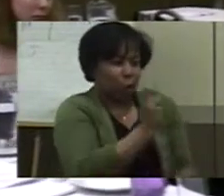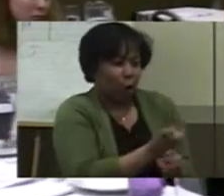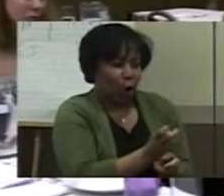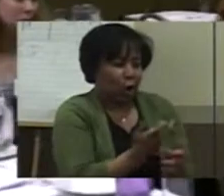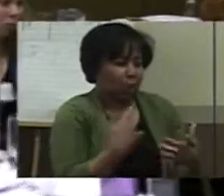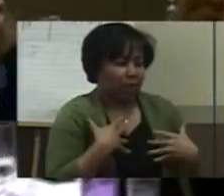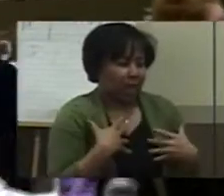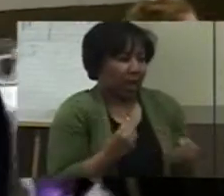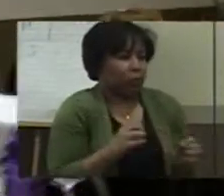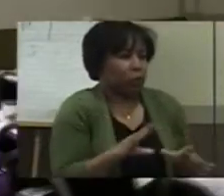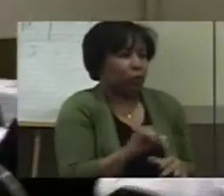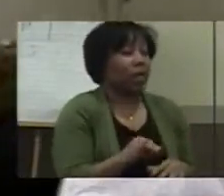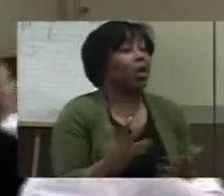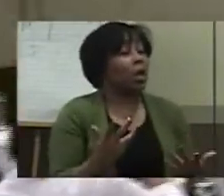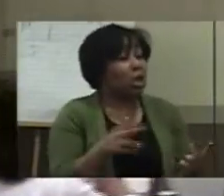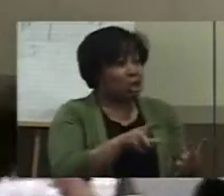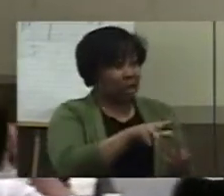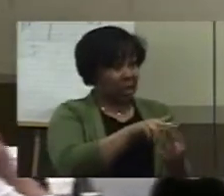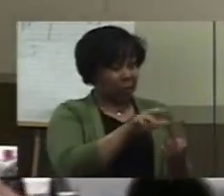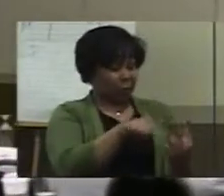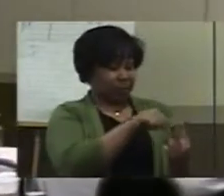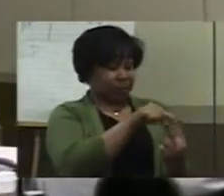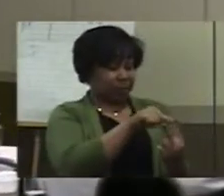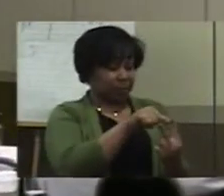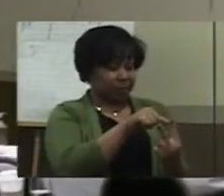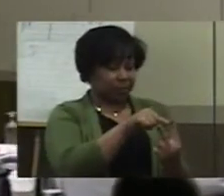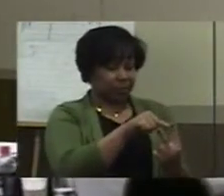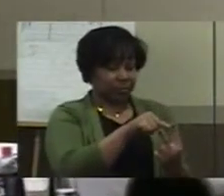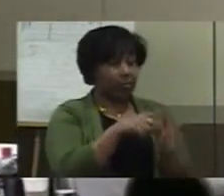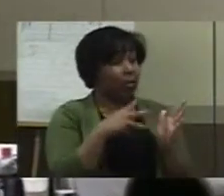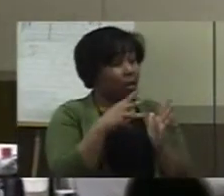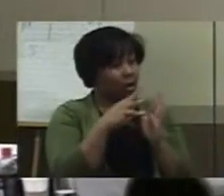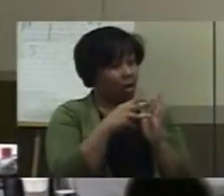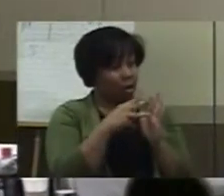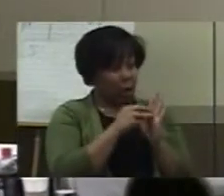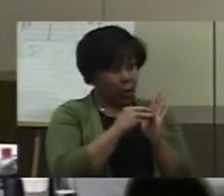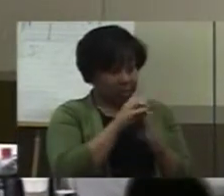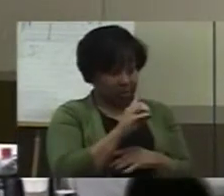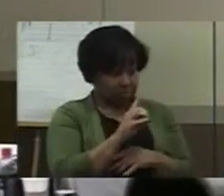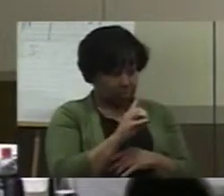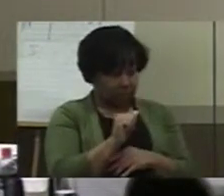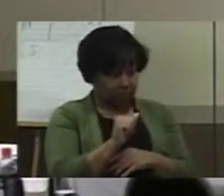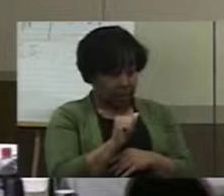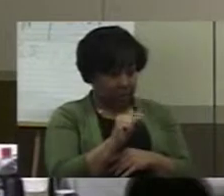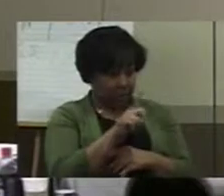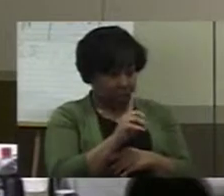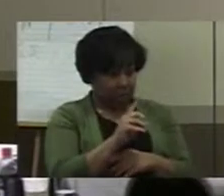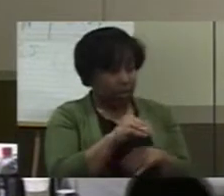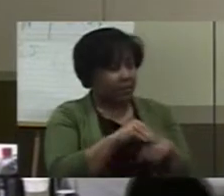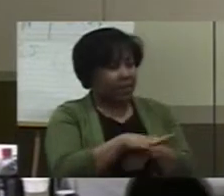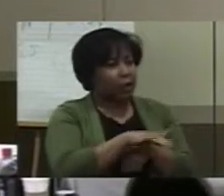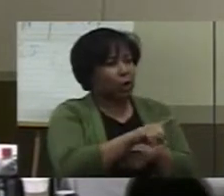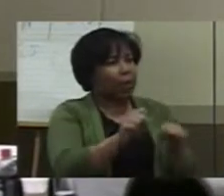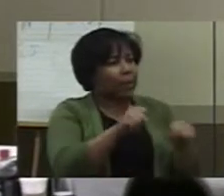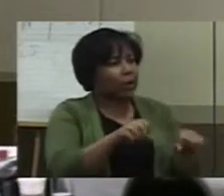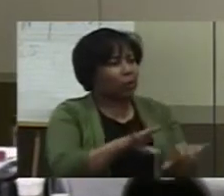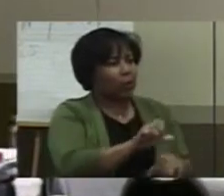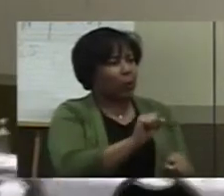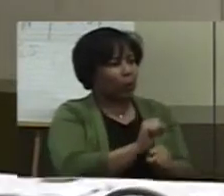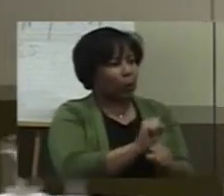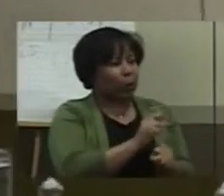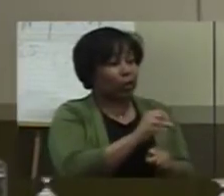the confidence. Okay, so it's either the learning disability impacting her ability to do the work and